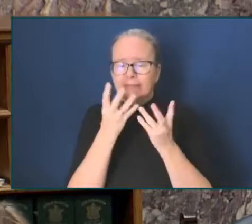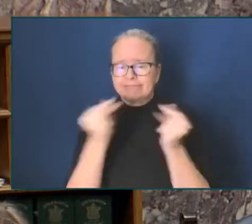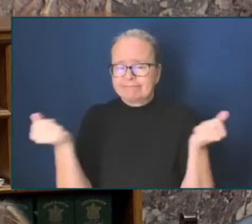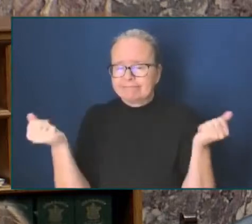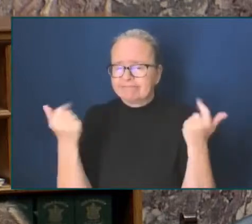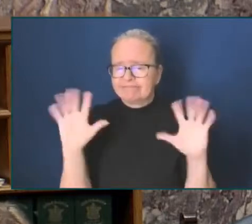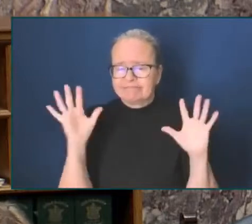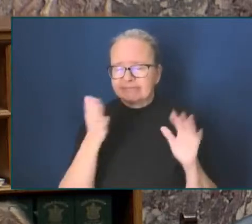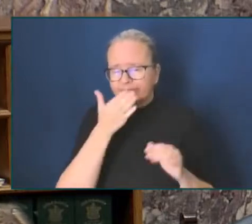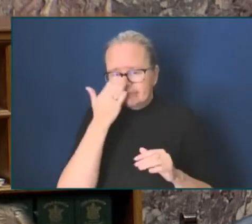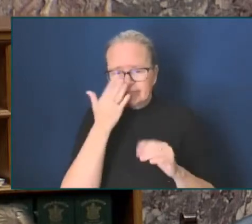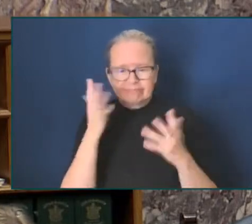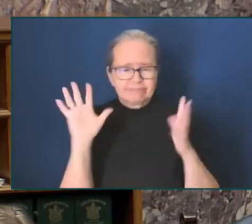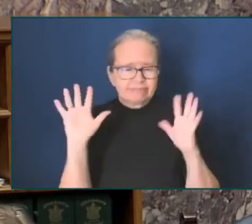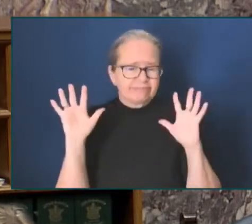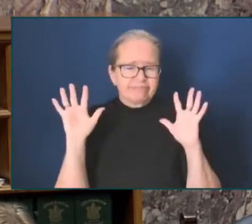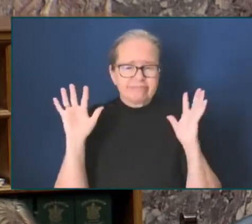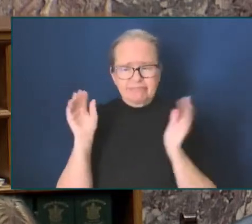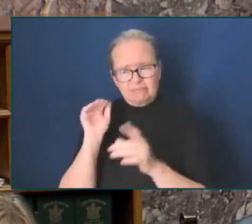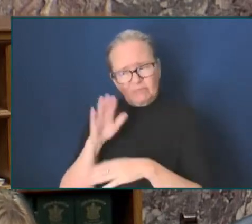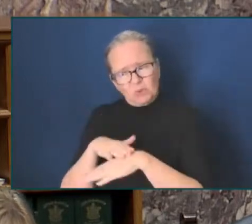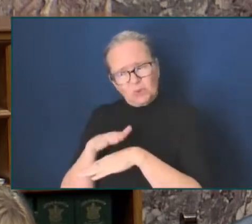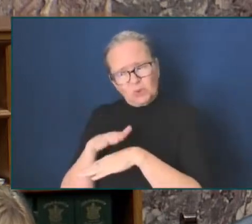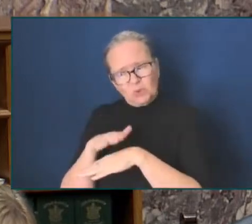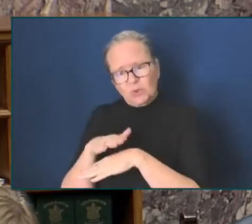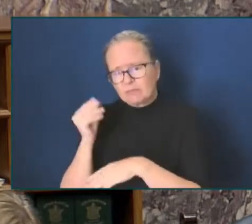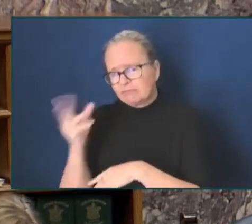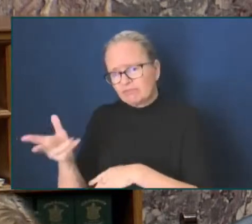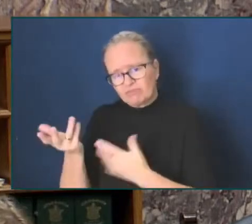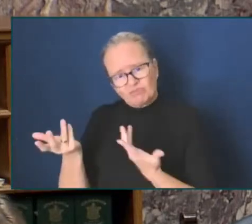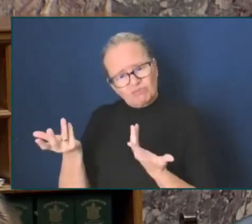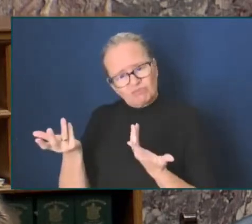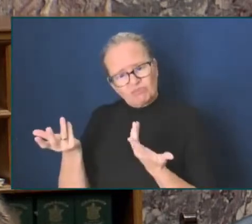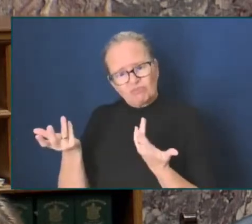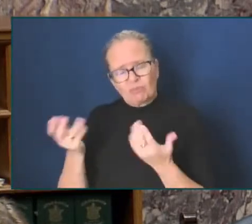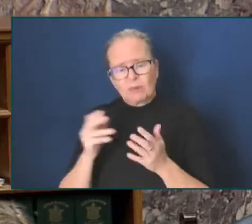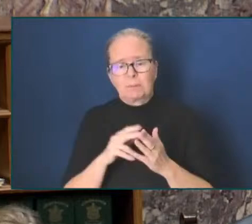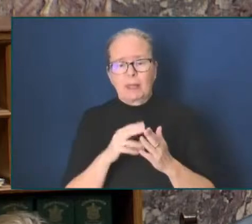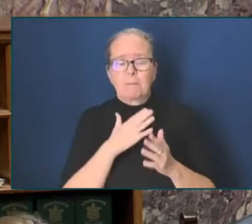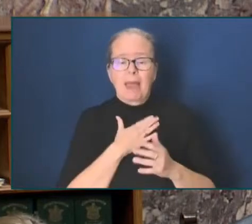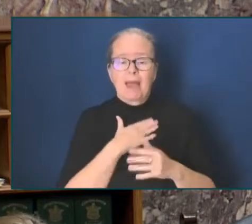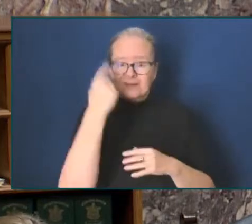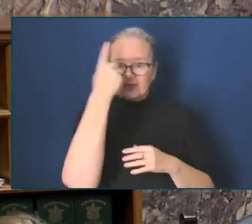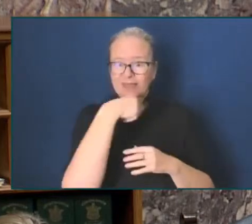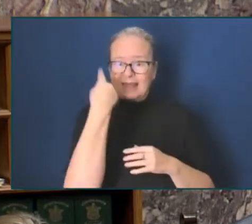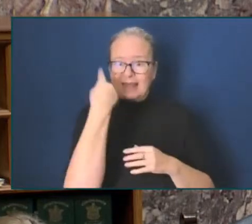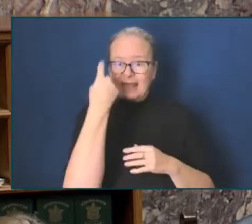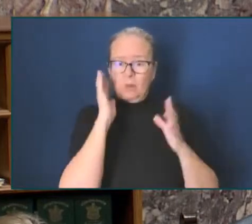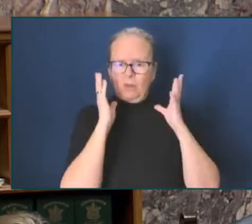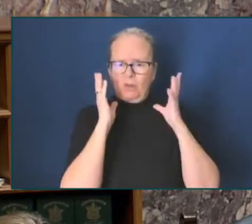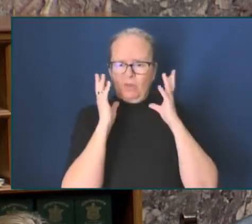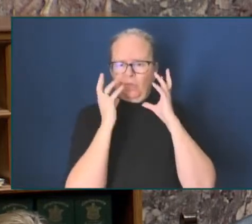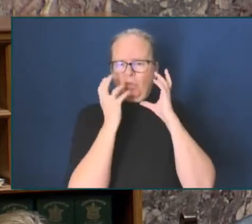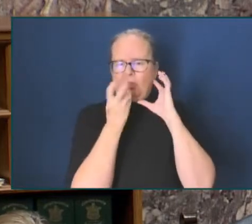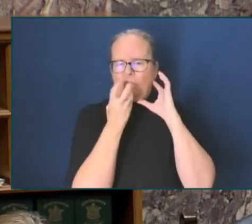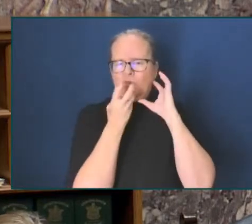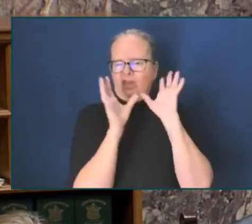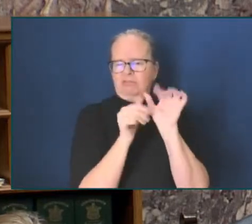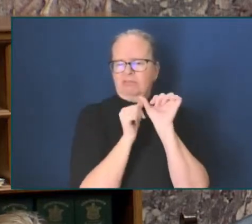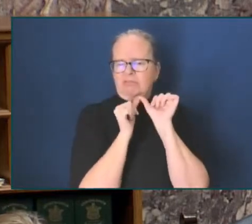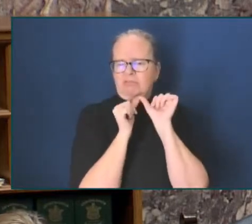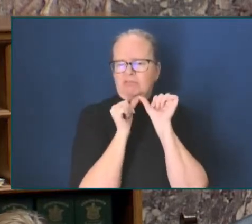now faces permanent disfigurement, and the system has completely failed her. And so many